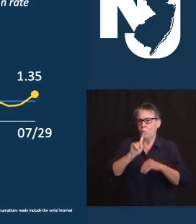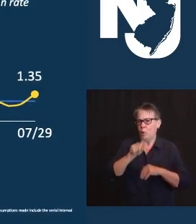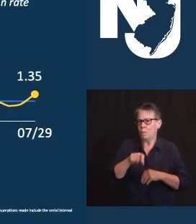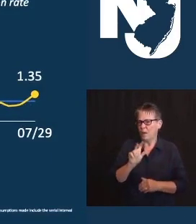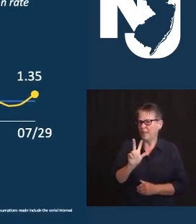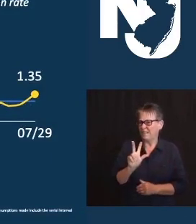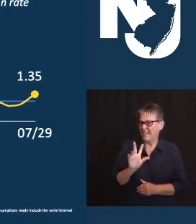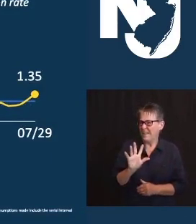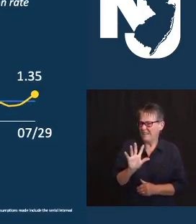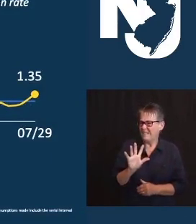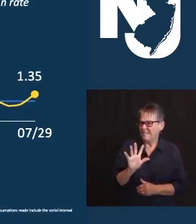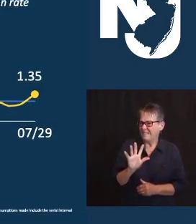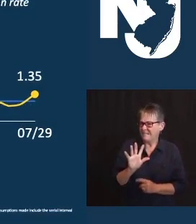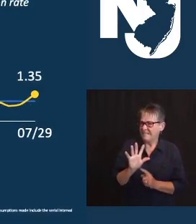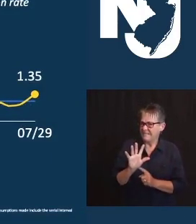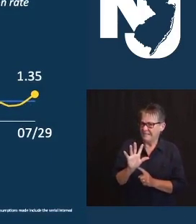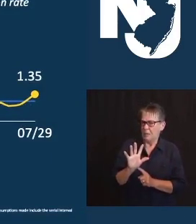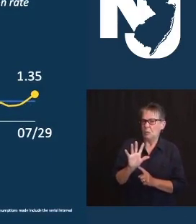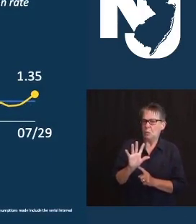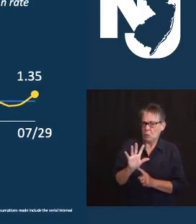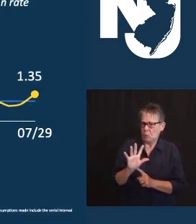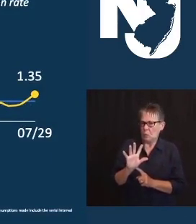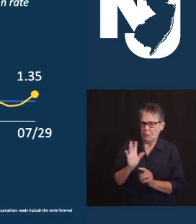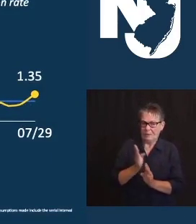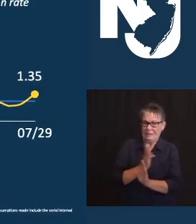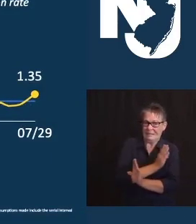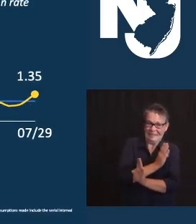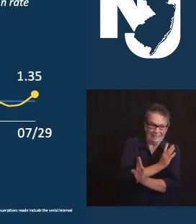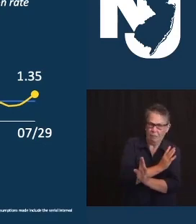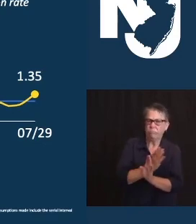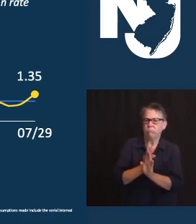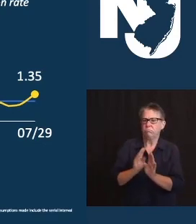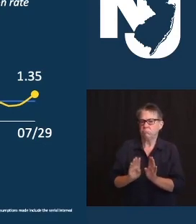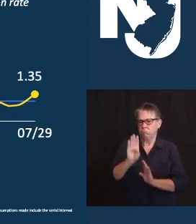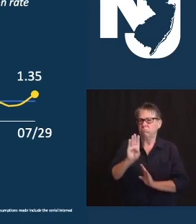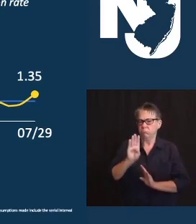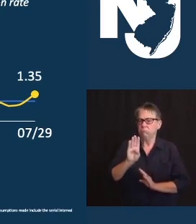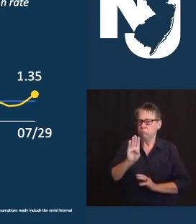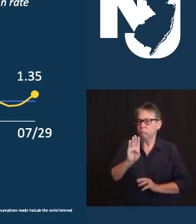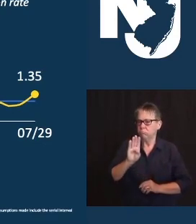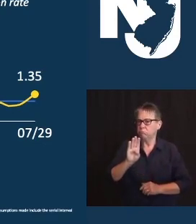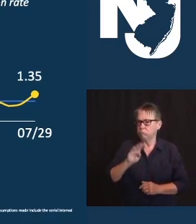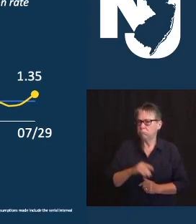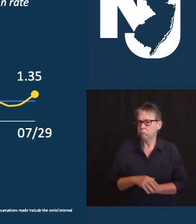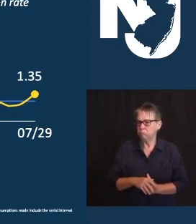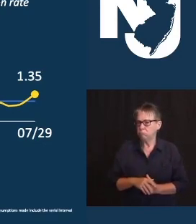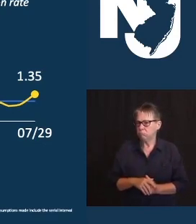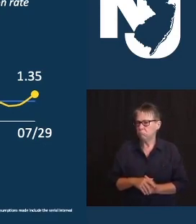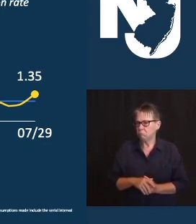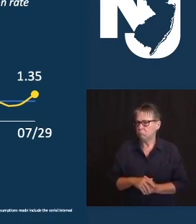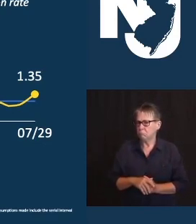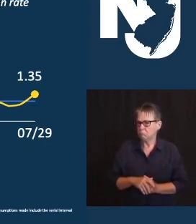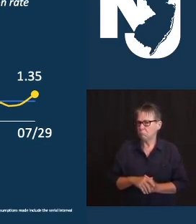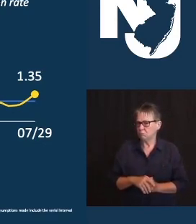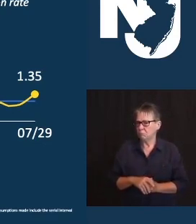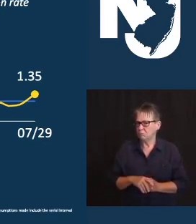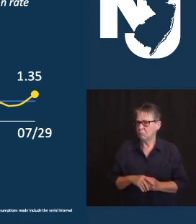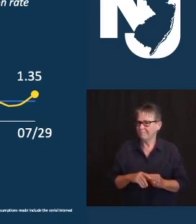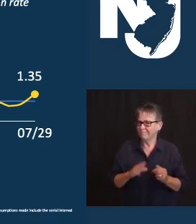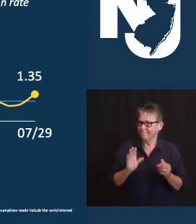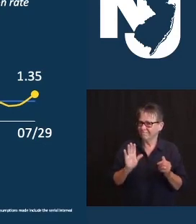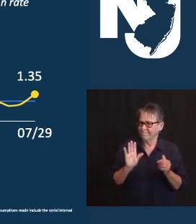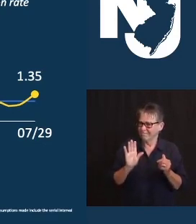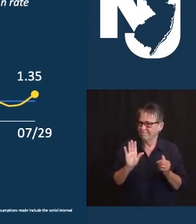transmission to 1.35. And given the recent data on cases, we anticipate, unfortunately, that it will go